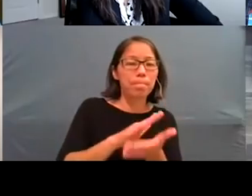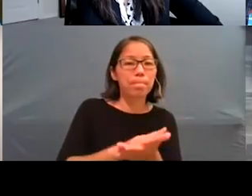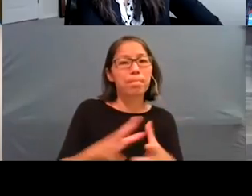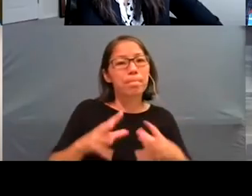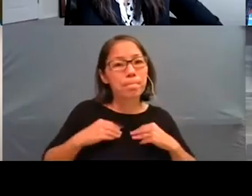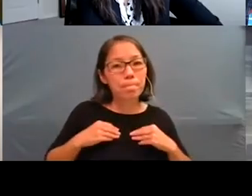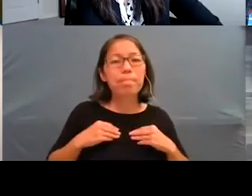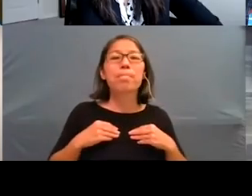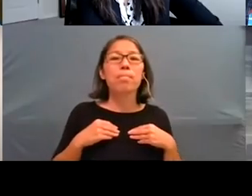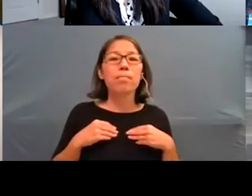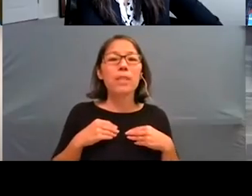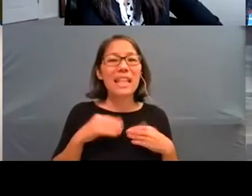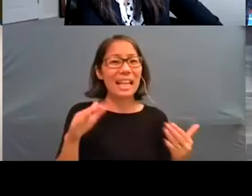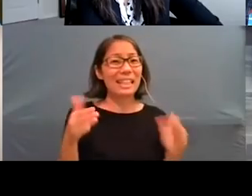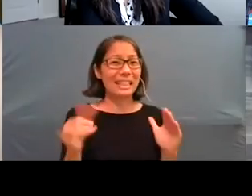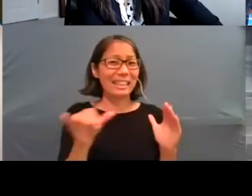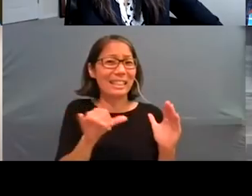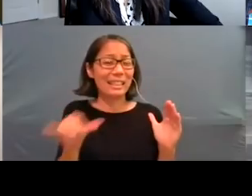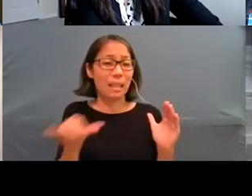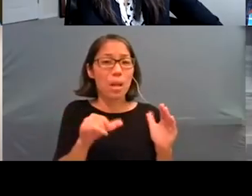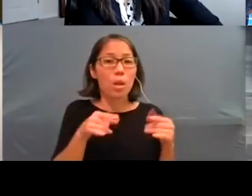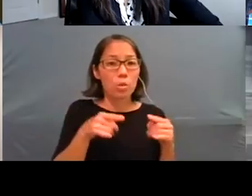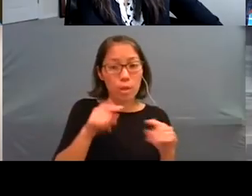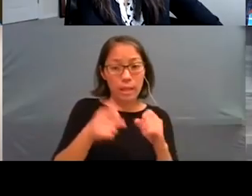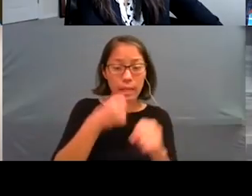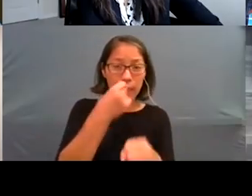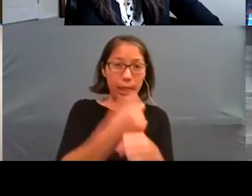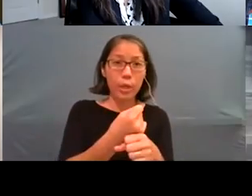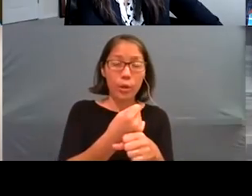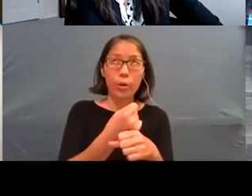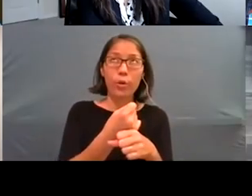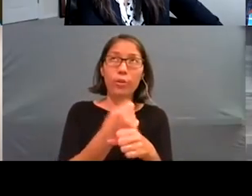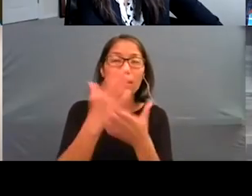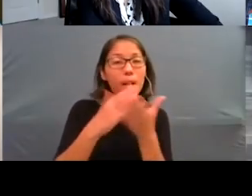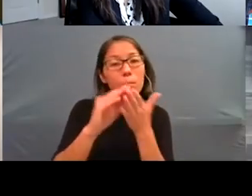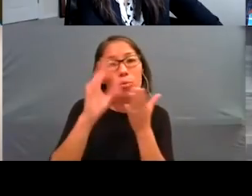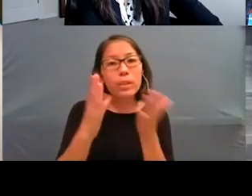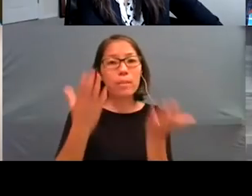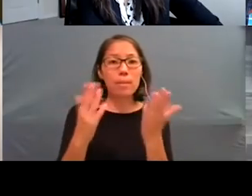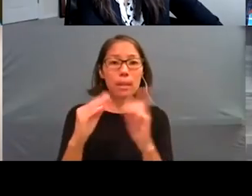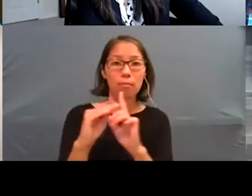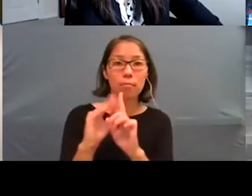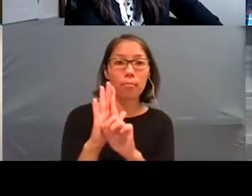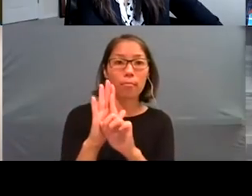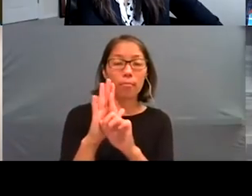Similarly, we may have some students who during the course of the year become exposed to